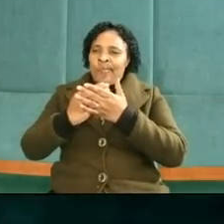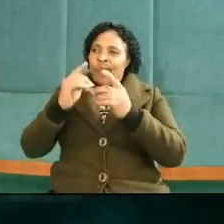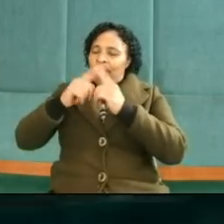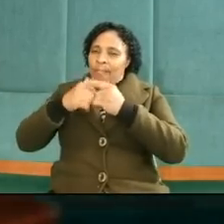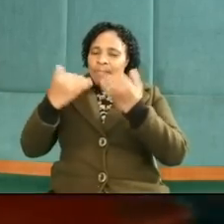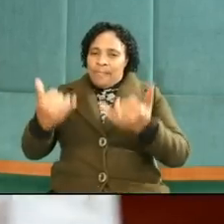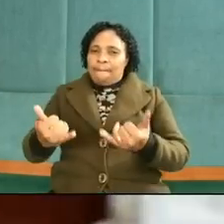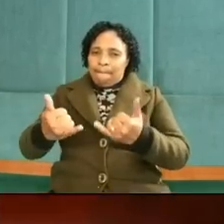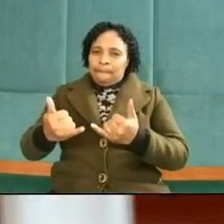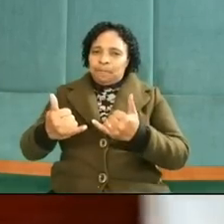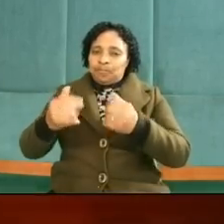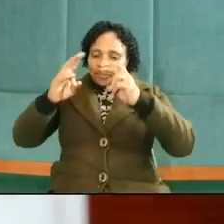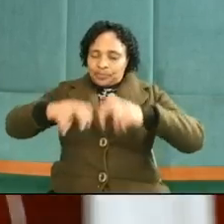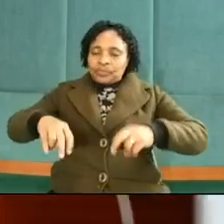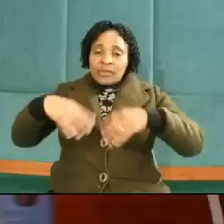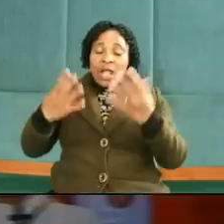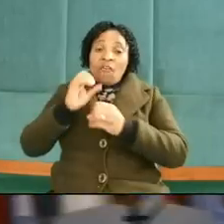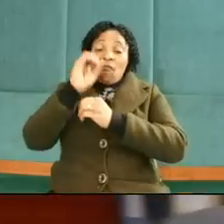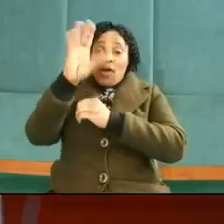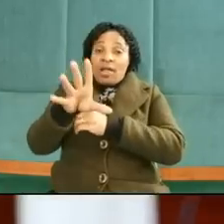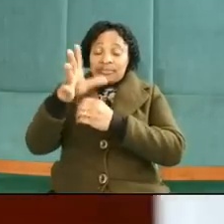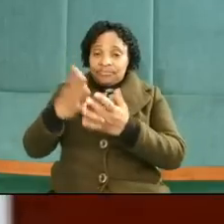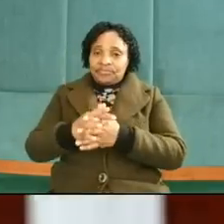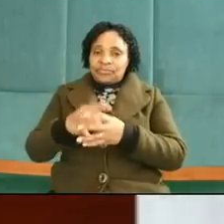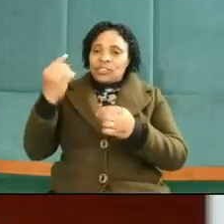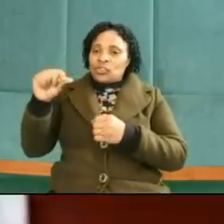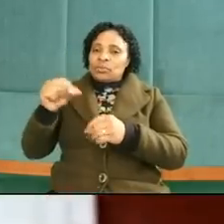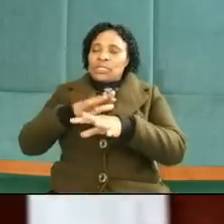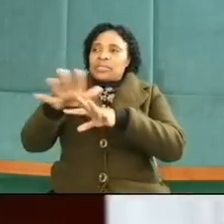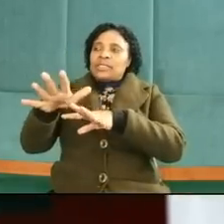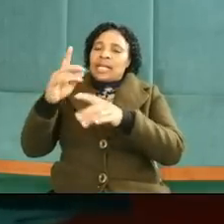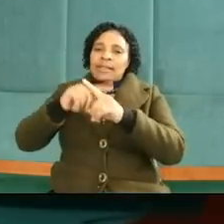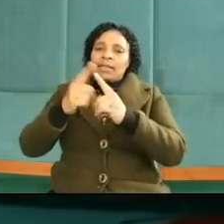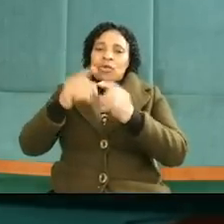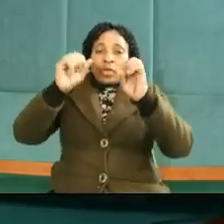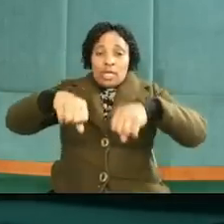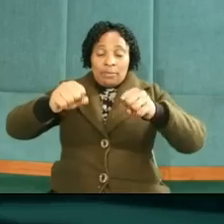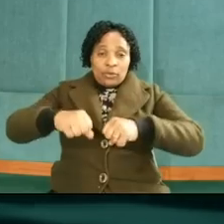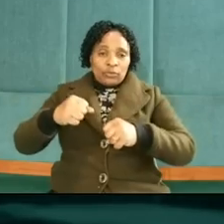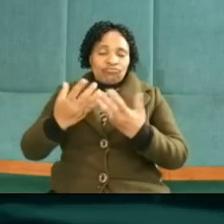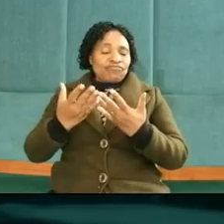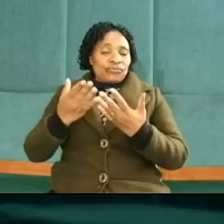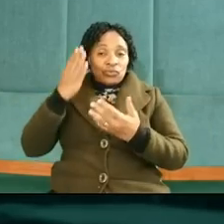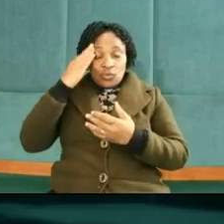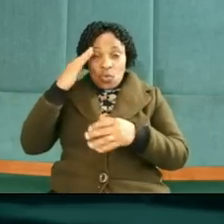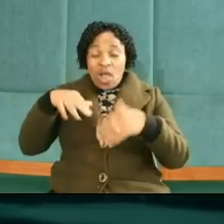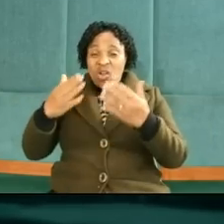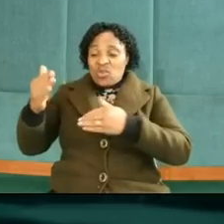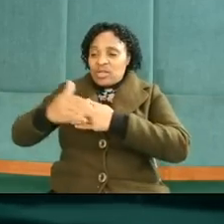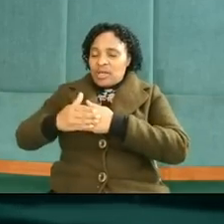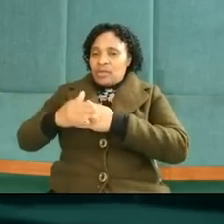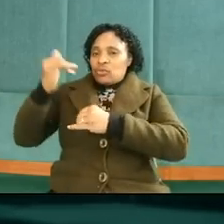are able to track how far the gospel has spread, then we are able to determine how close we are to the